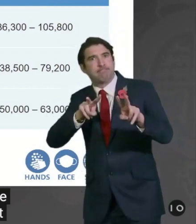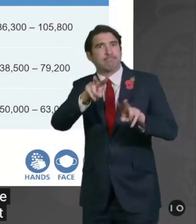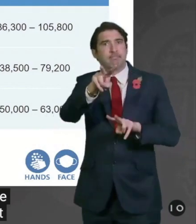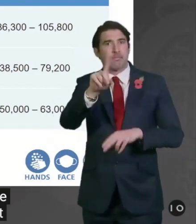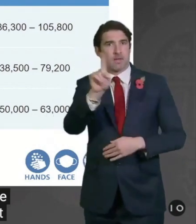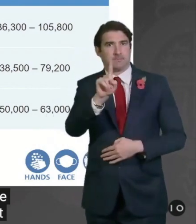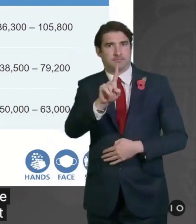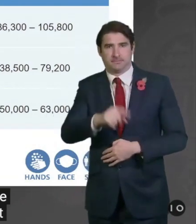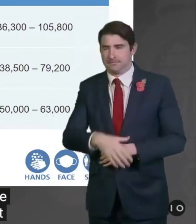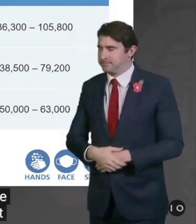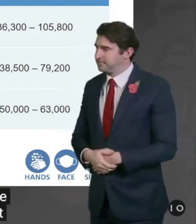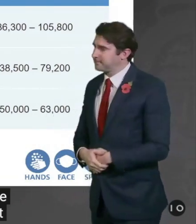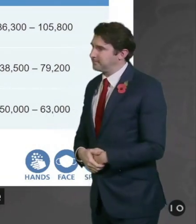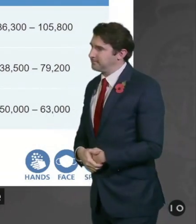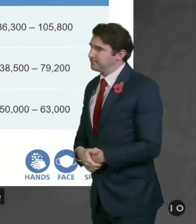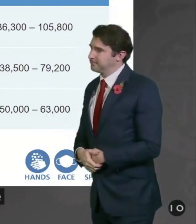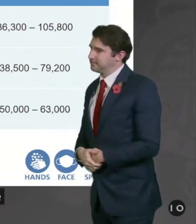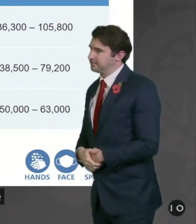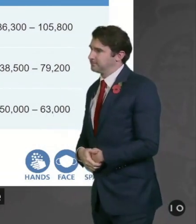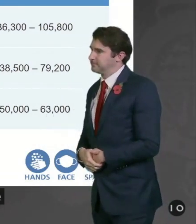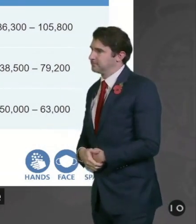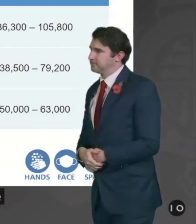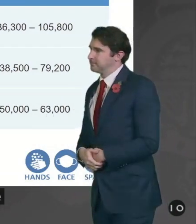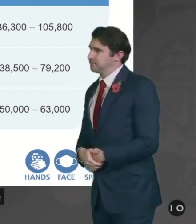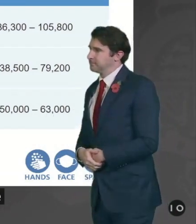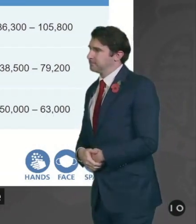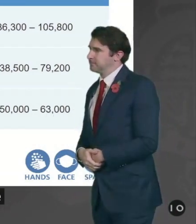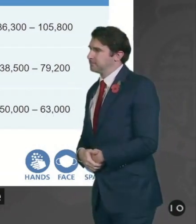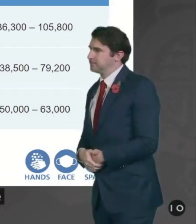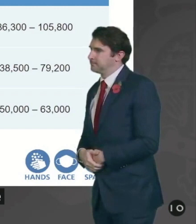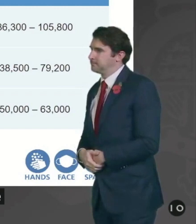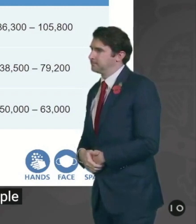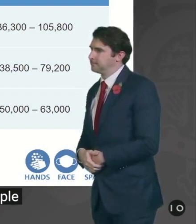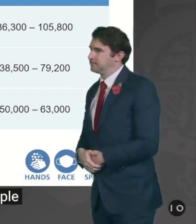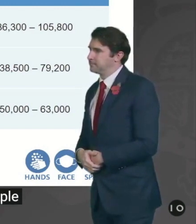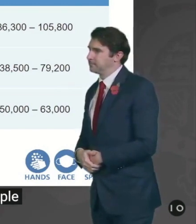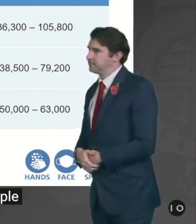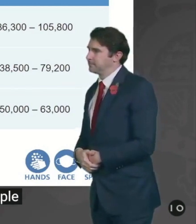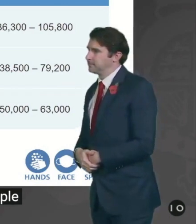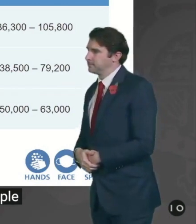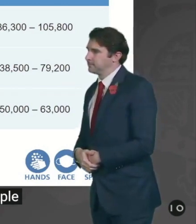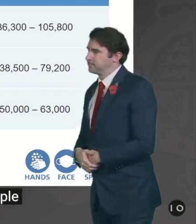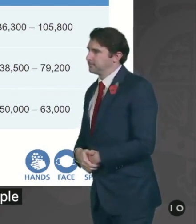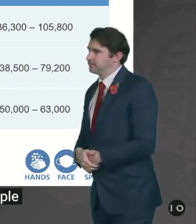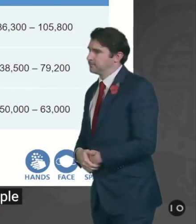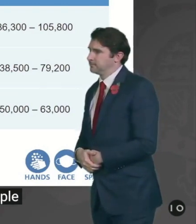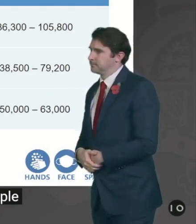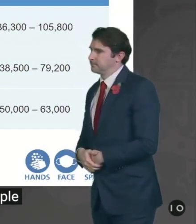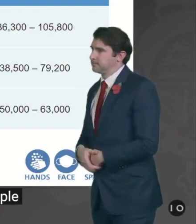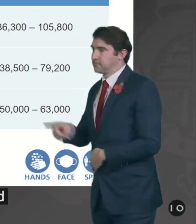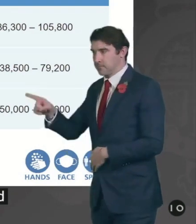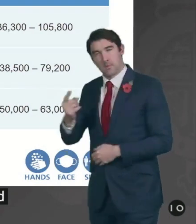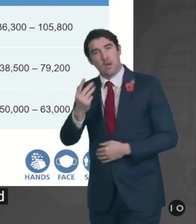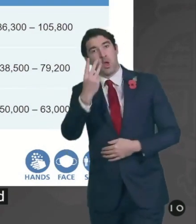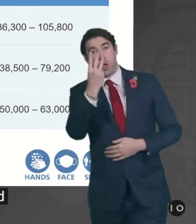it from different studies or the consensus group from the modelers of the number of people every day with COVID, catching COVID